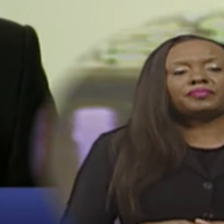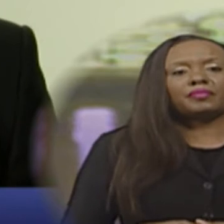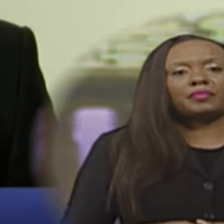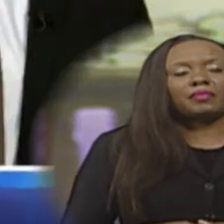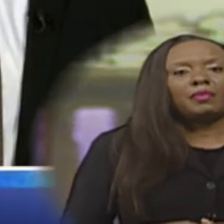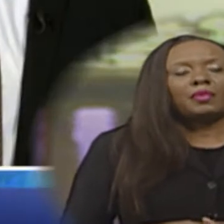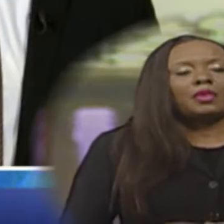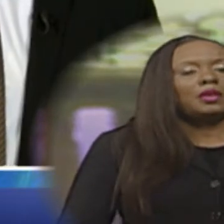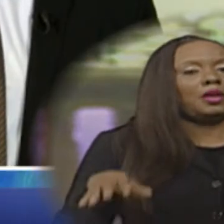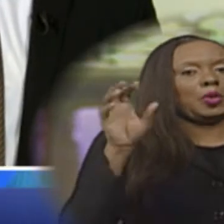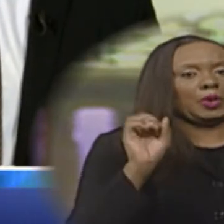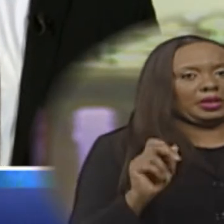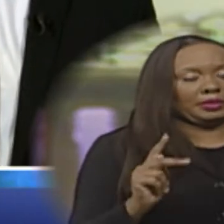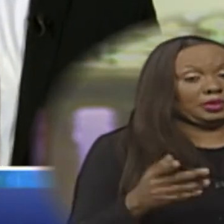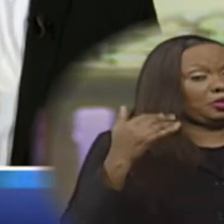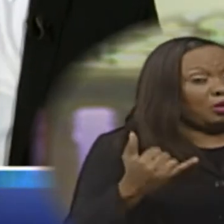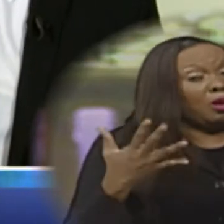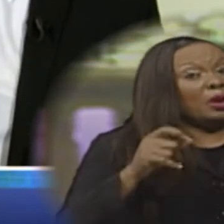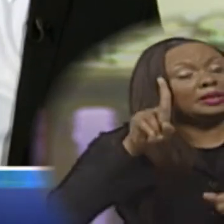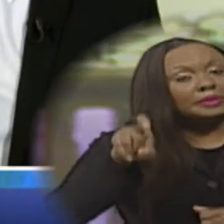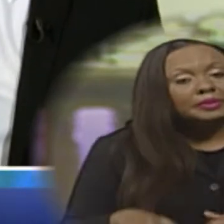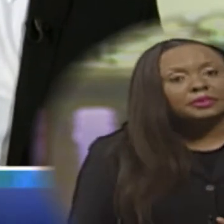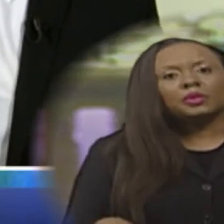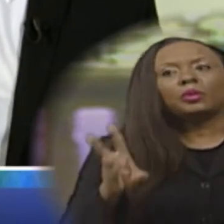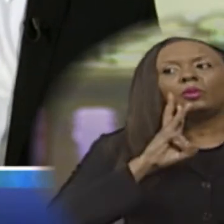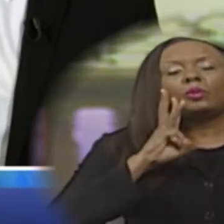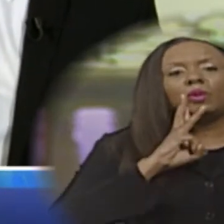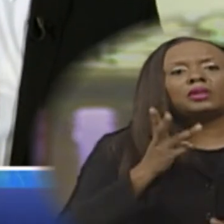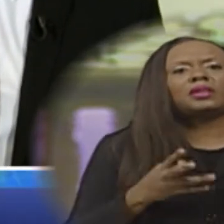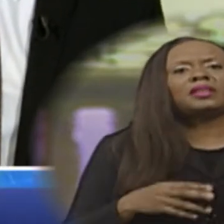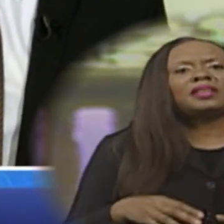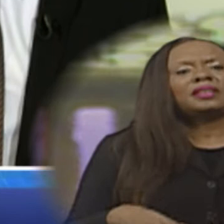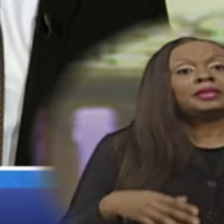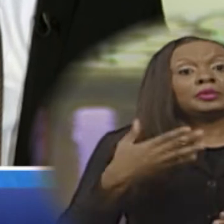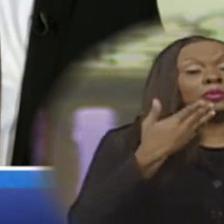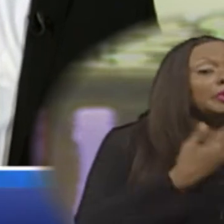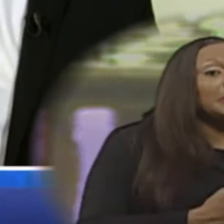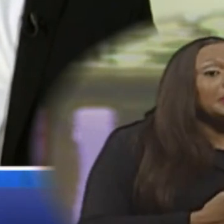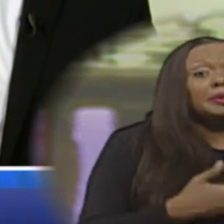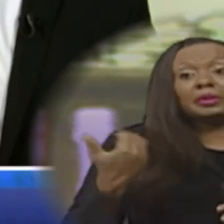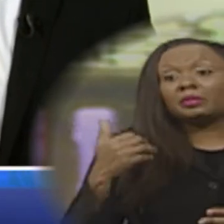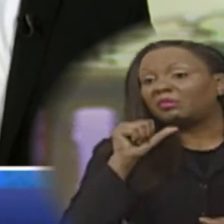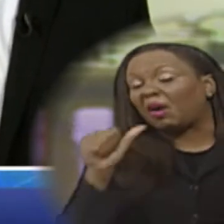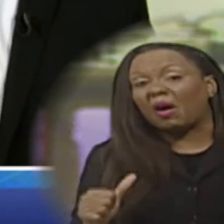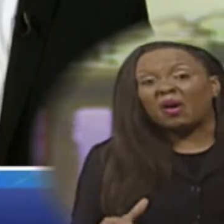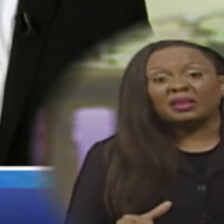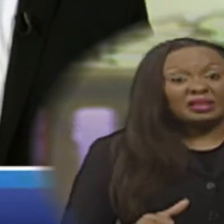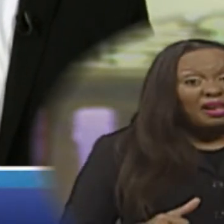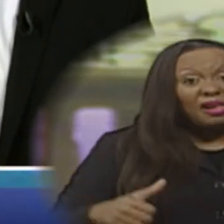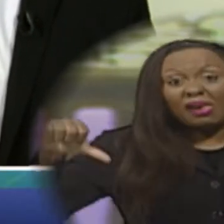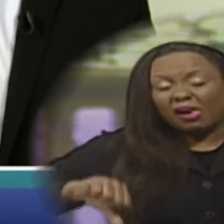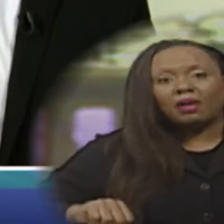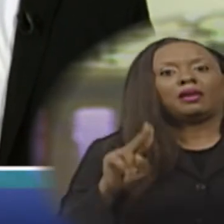quality. We know that that is a major issue that's being discussed right now in light of the alert issued by the U.S. Embassy here